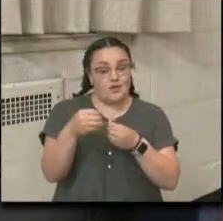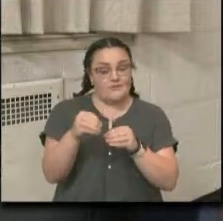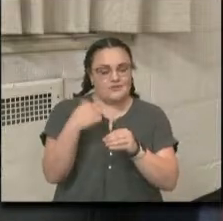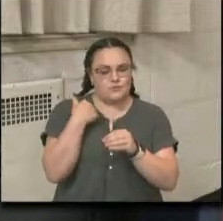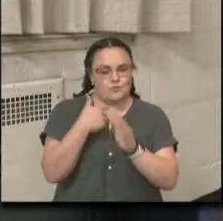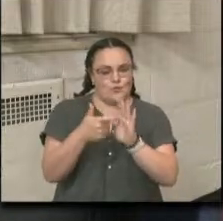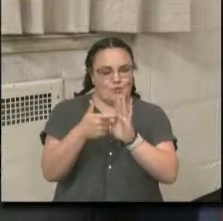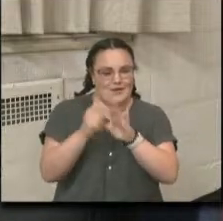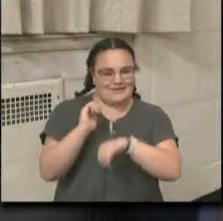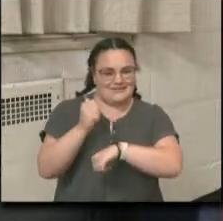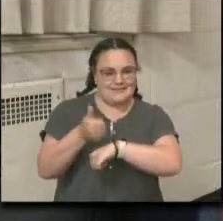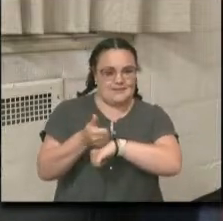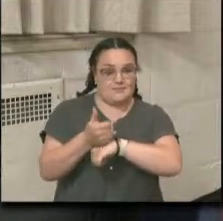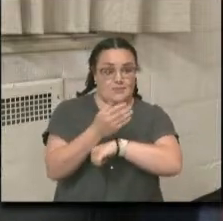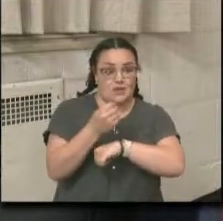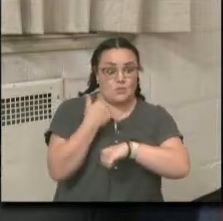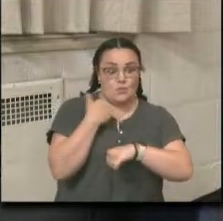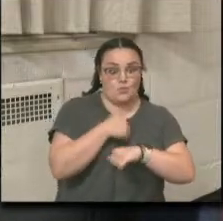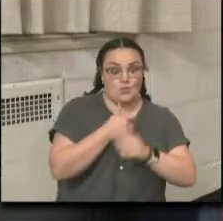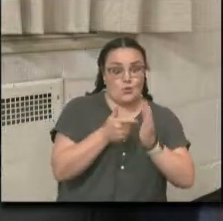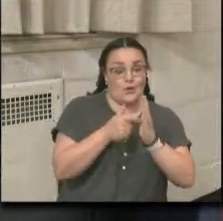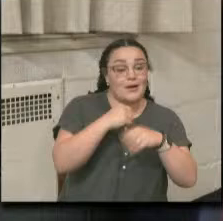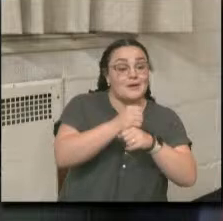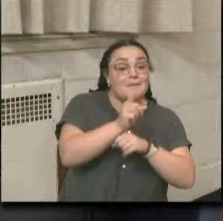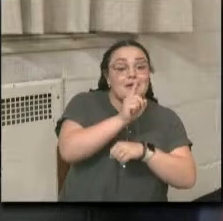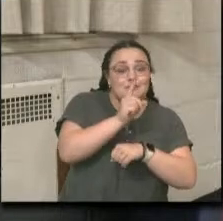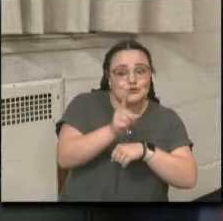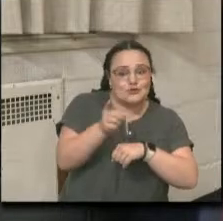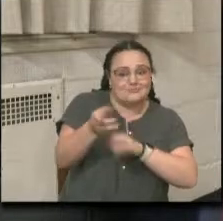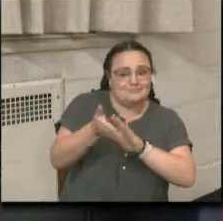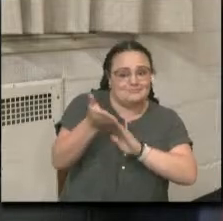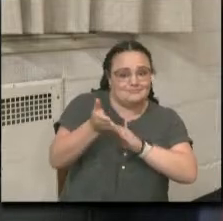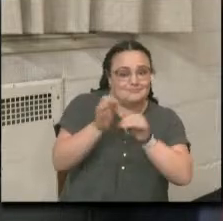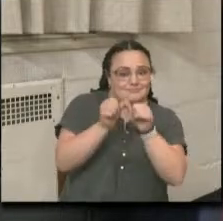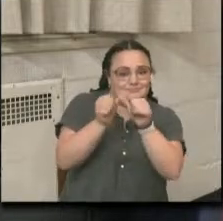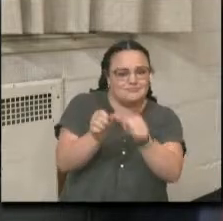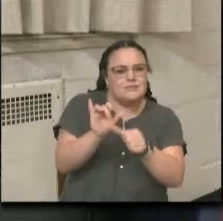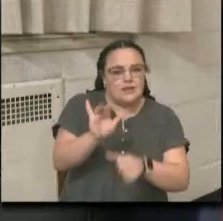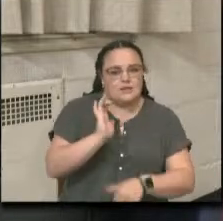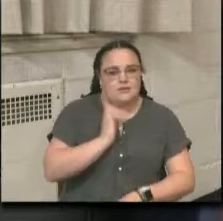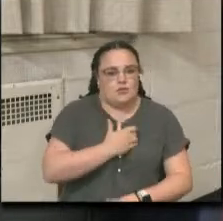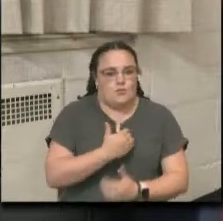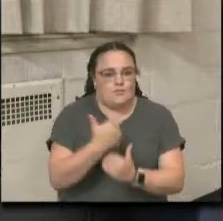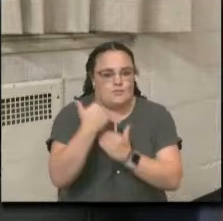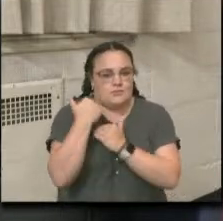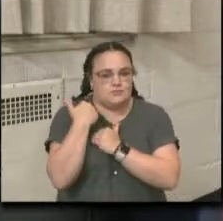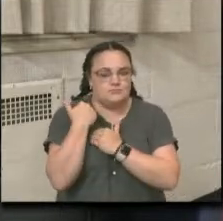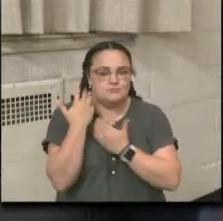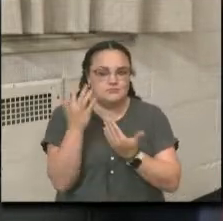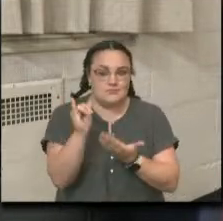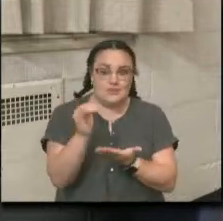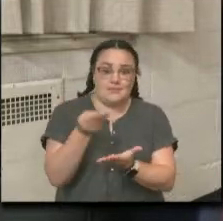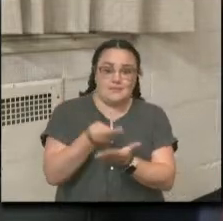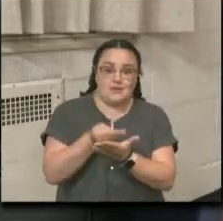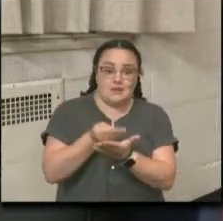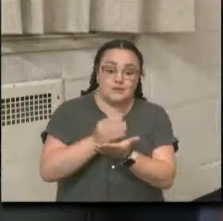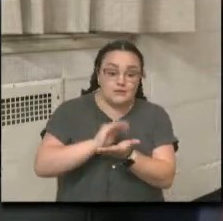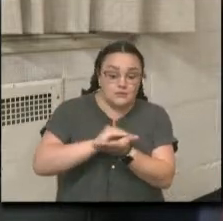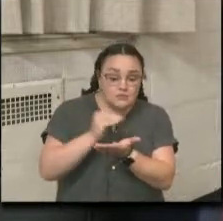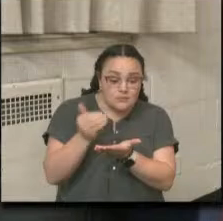are required to ensure that it exists is our obligation. So, you know, is the level of funding something that we